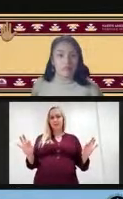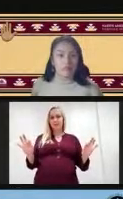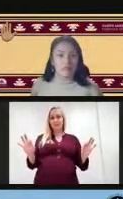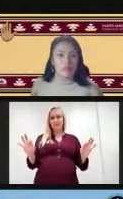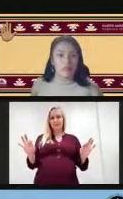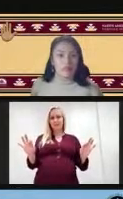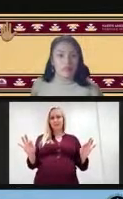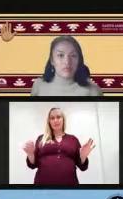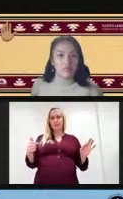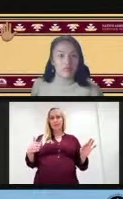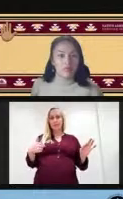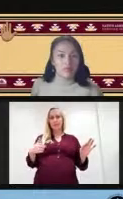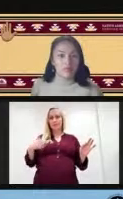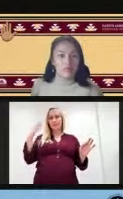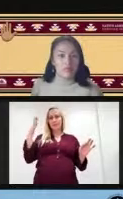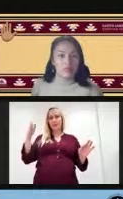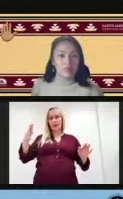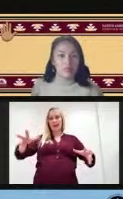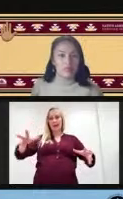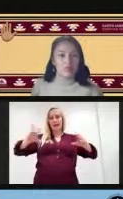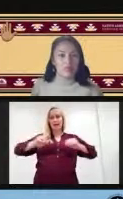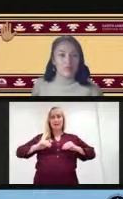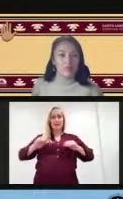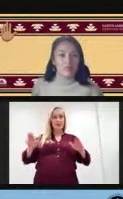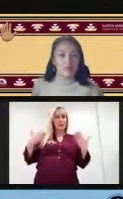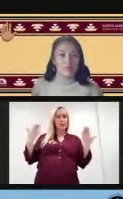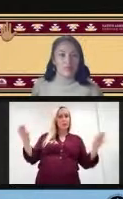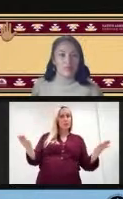Then I would accept a motion.